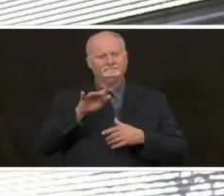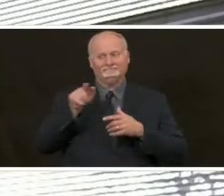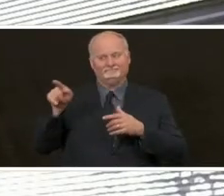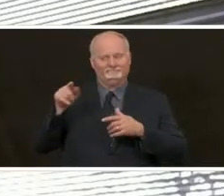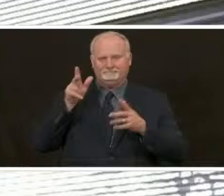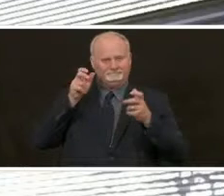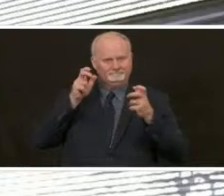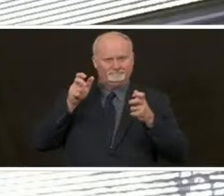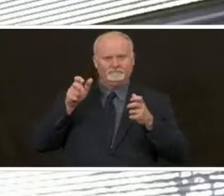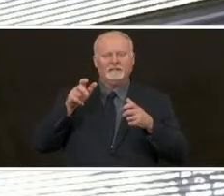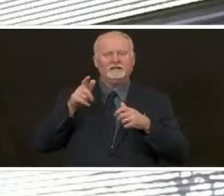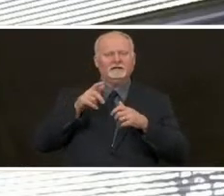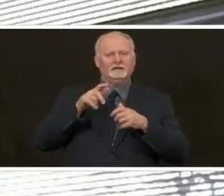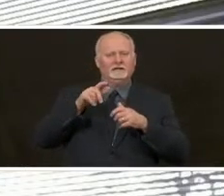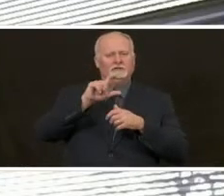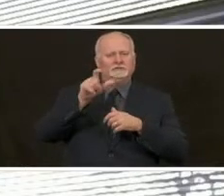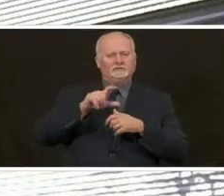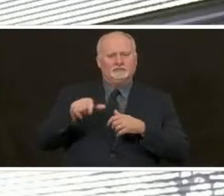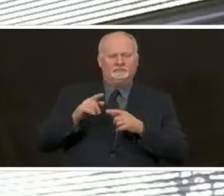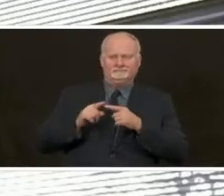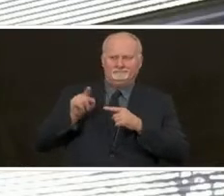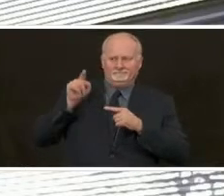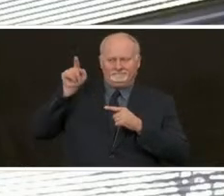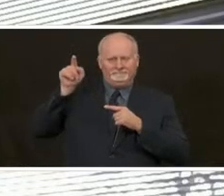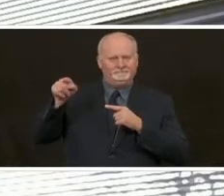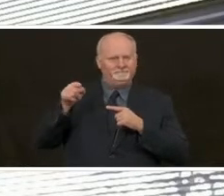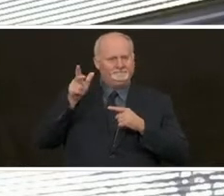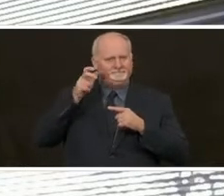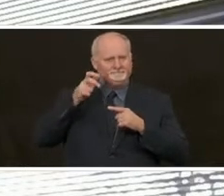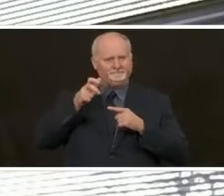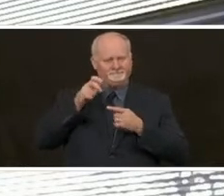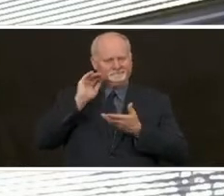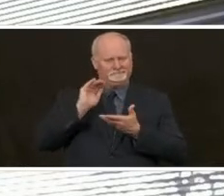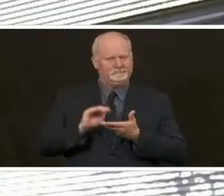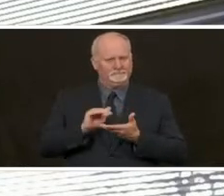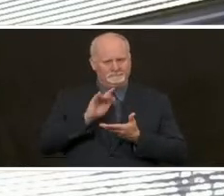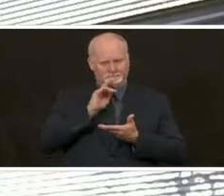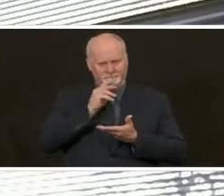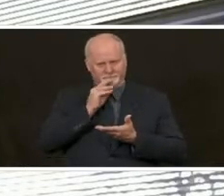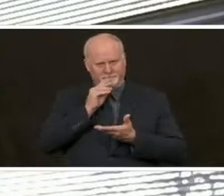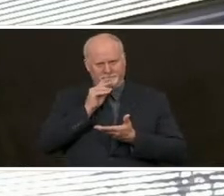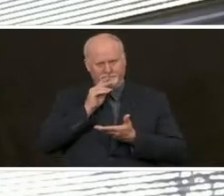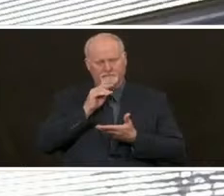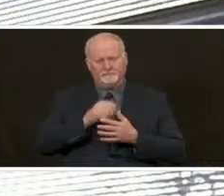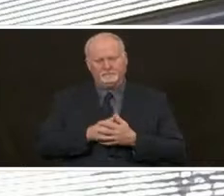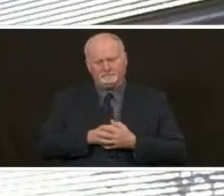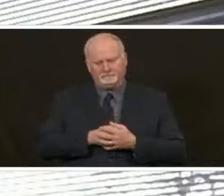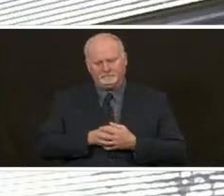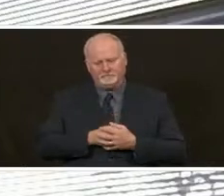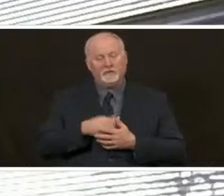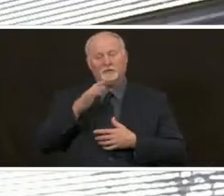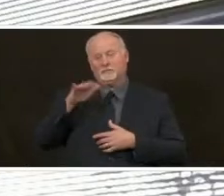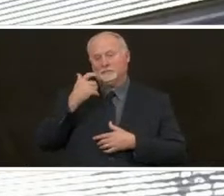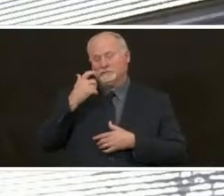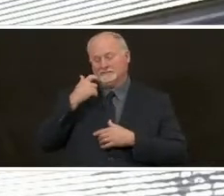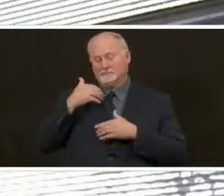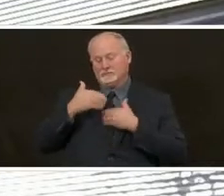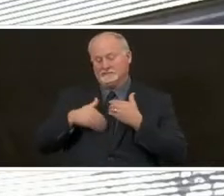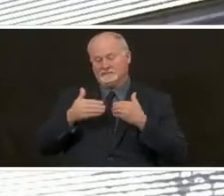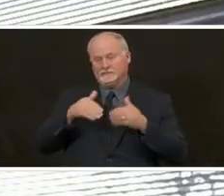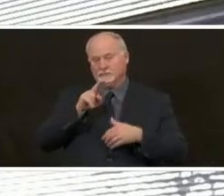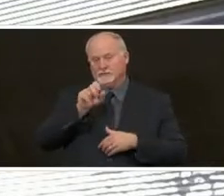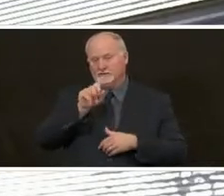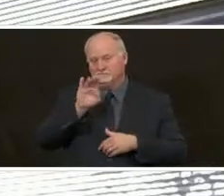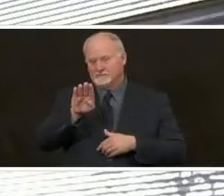to pursue our development and regulatory path towards obtaining FDA approval. The recent procedures by UAB and